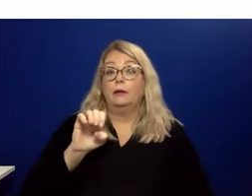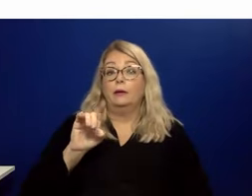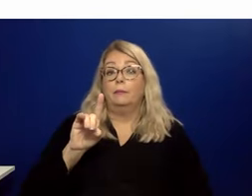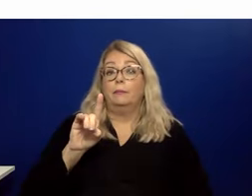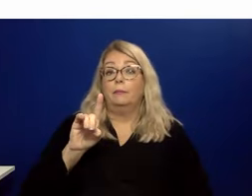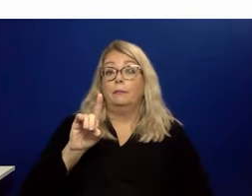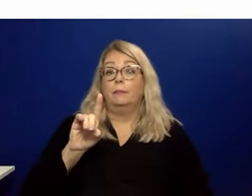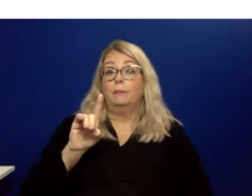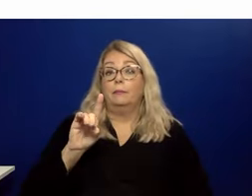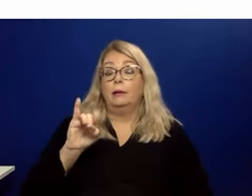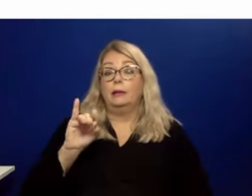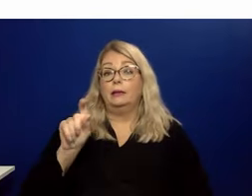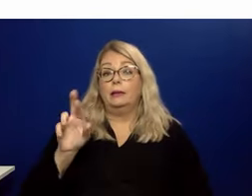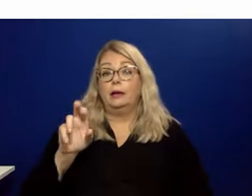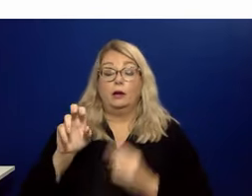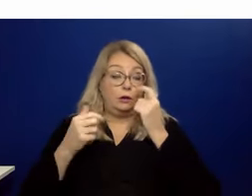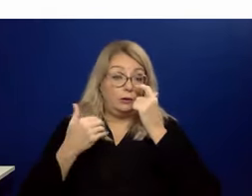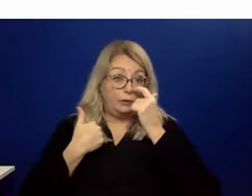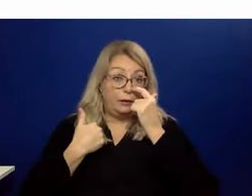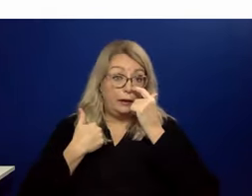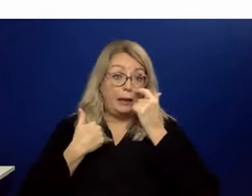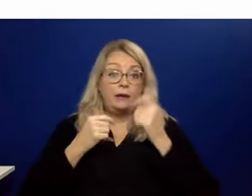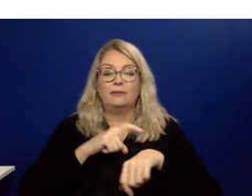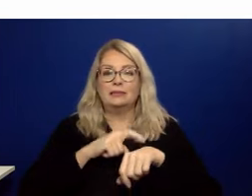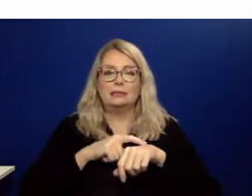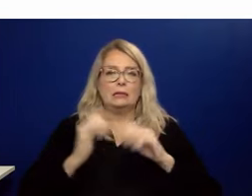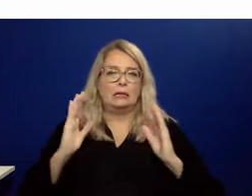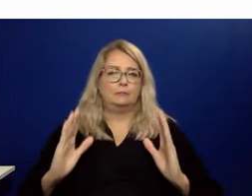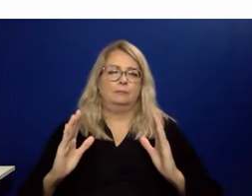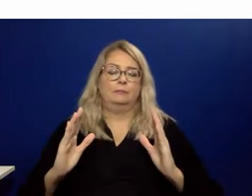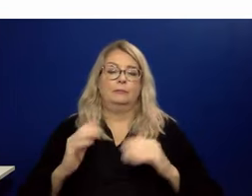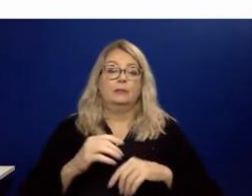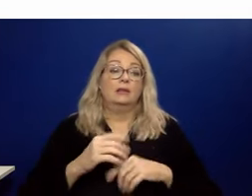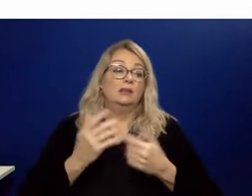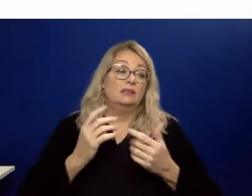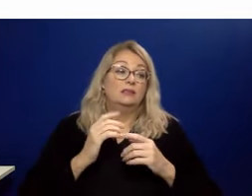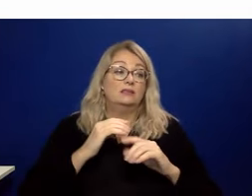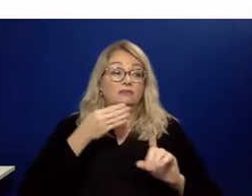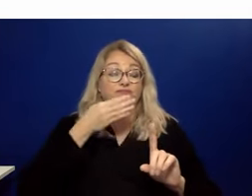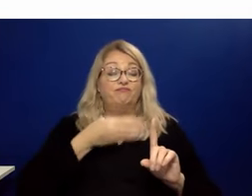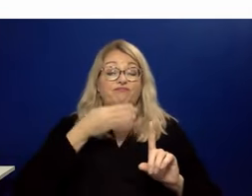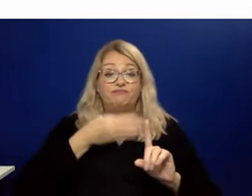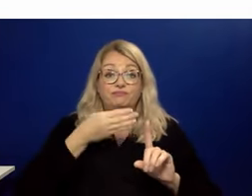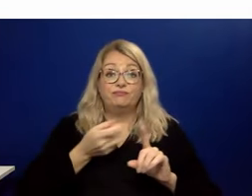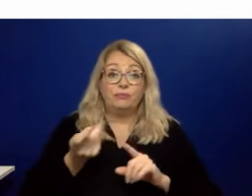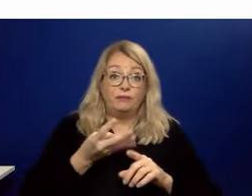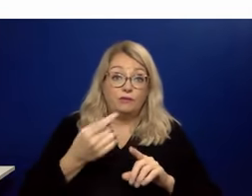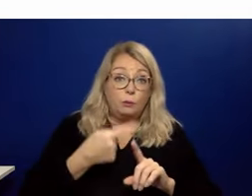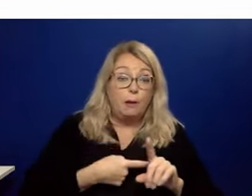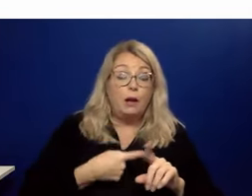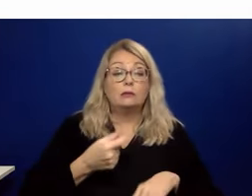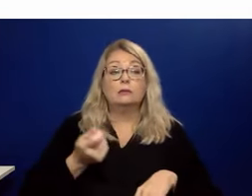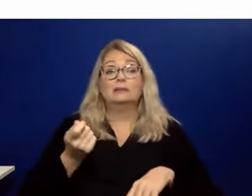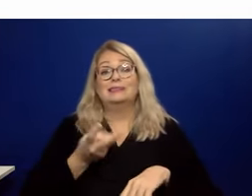certain time periods, but you know, they could be out there for a few months, 2 months, several years. It just depends on what the need